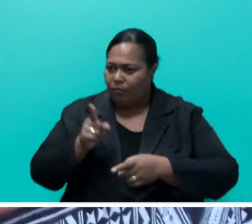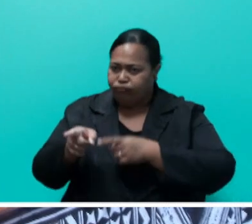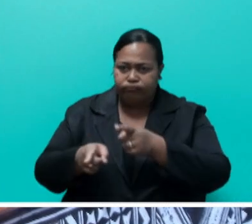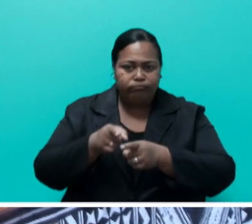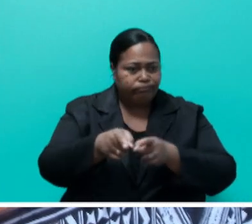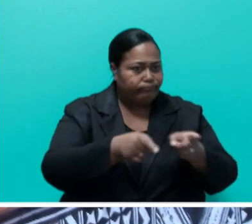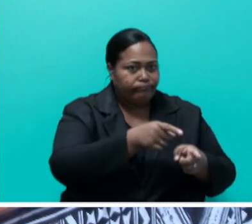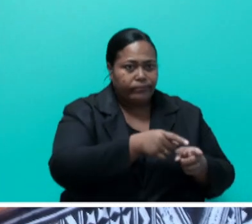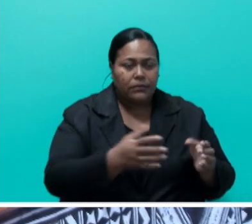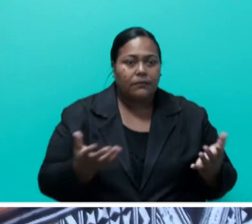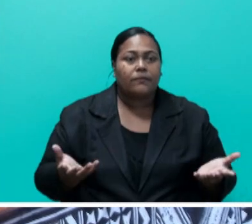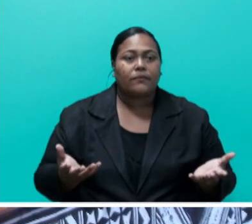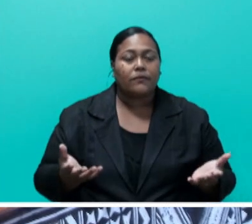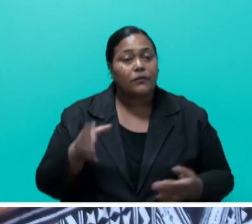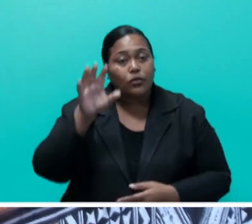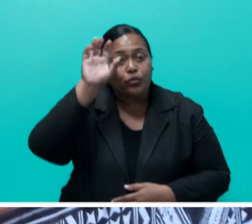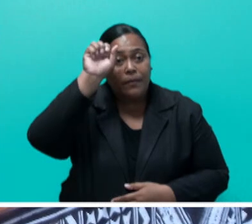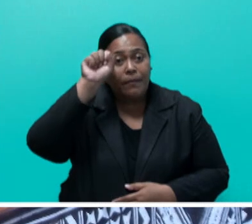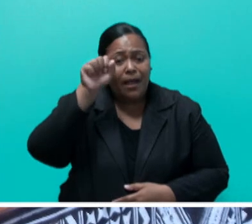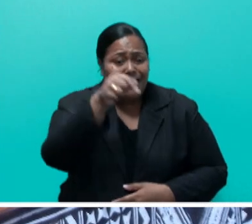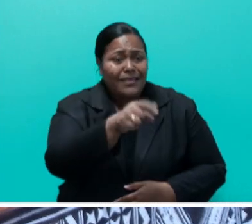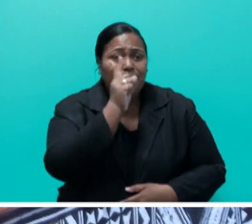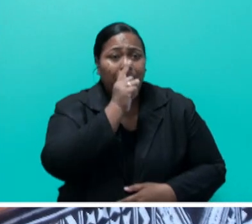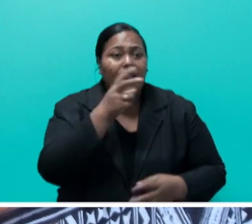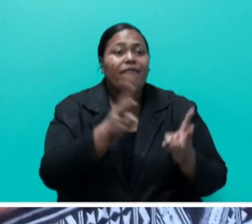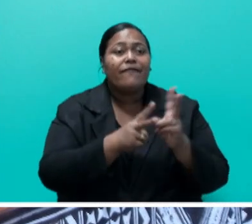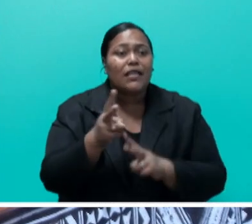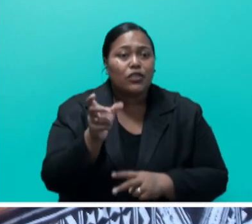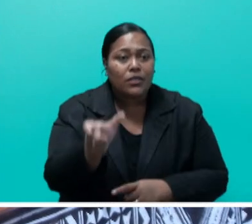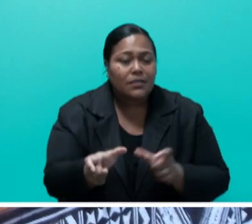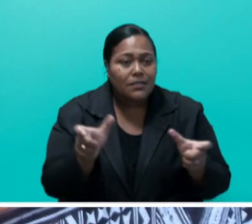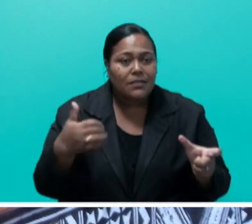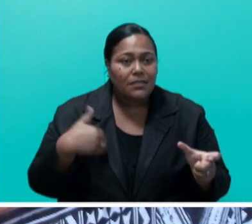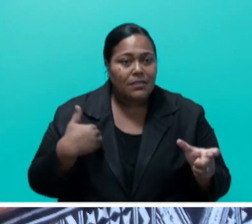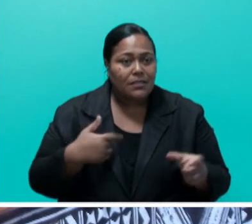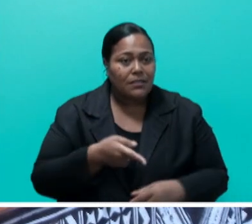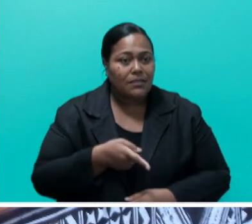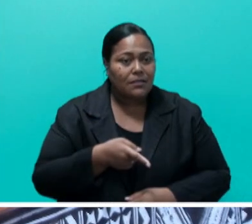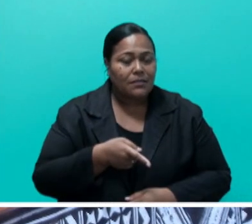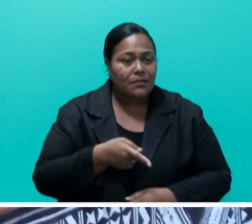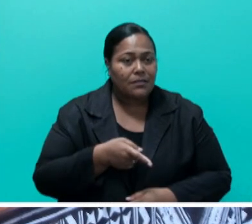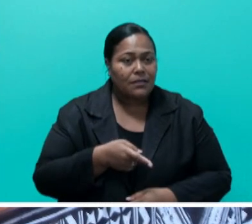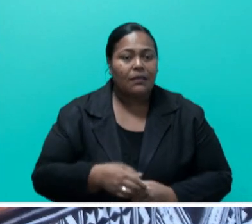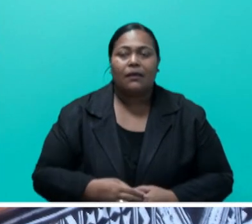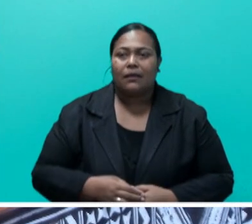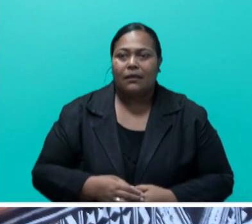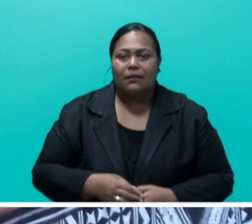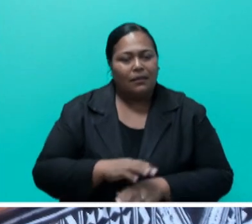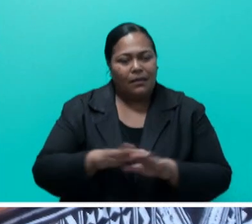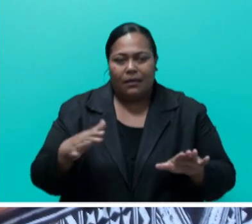And you remember, these are villages. And that is all I want to add to